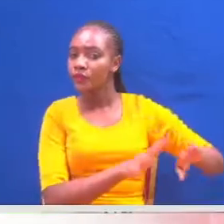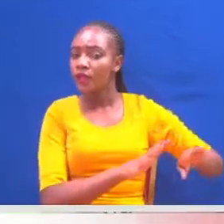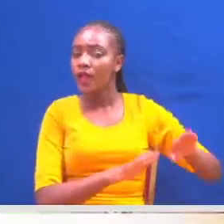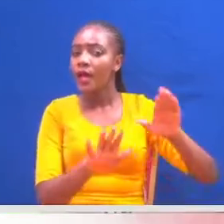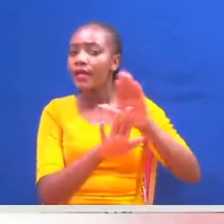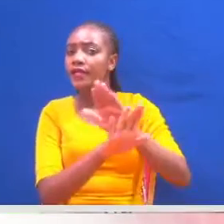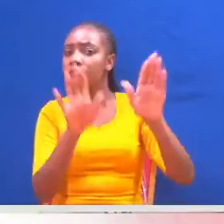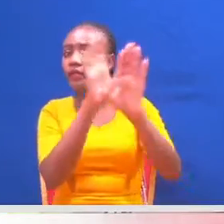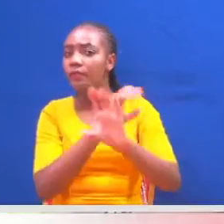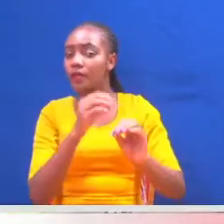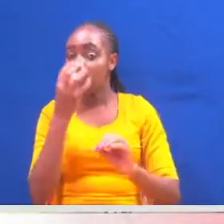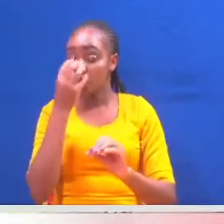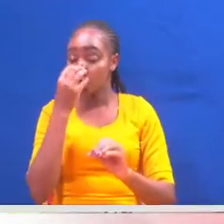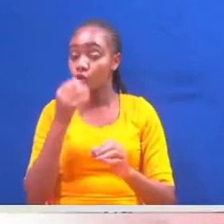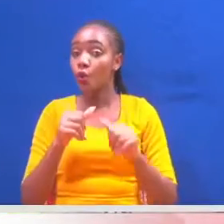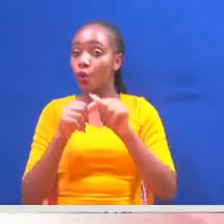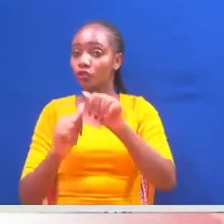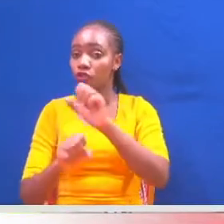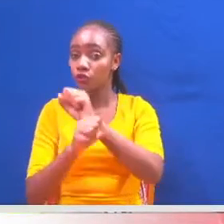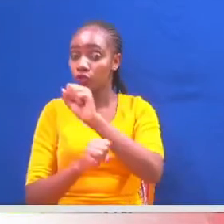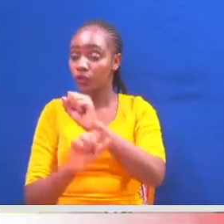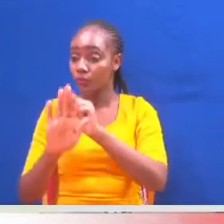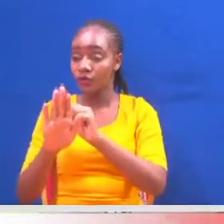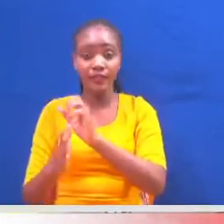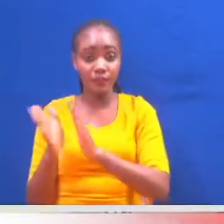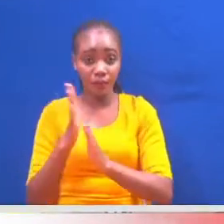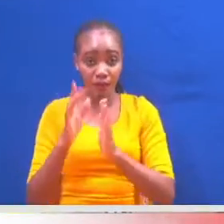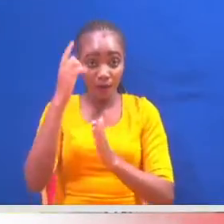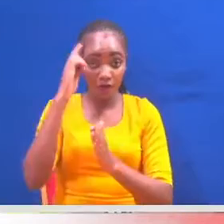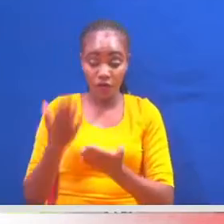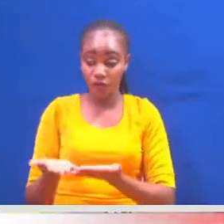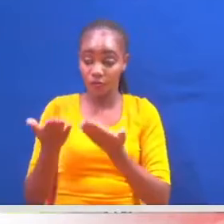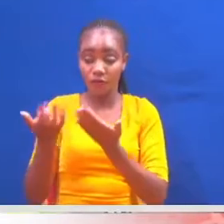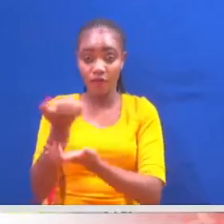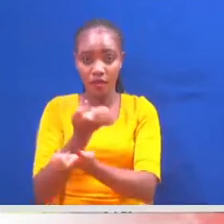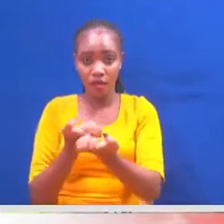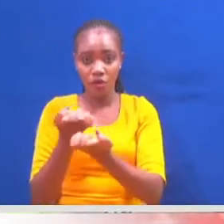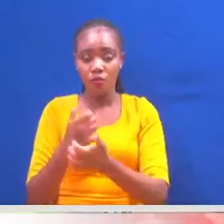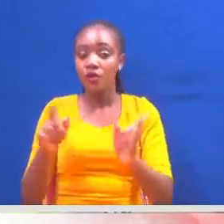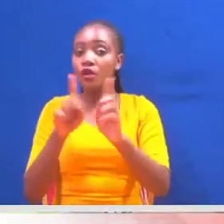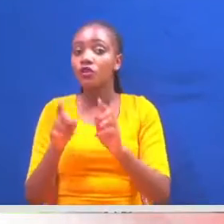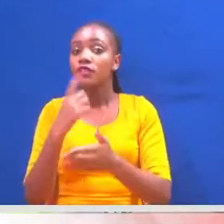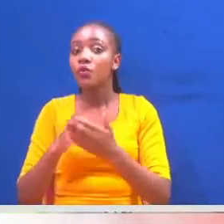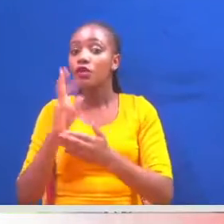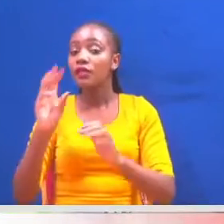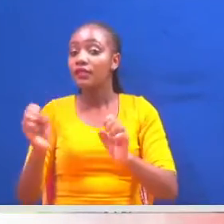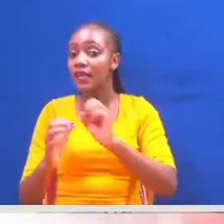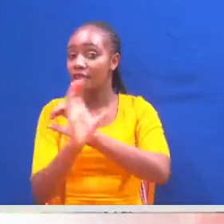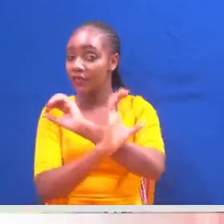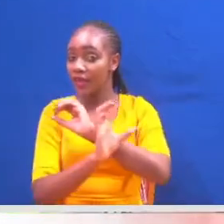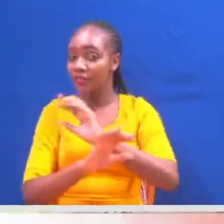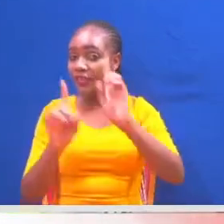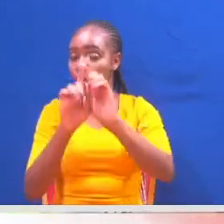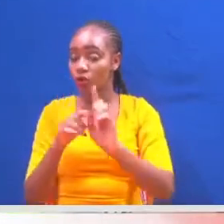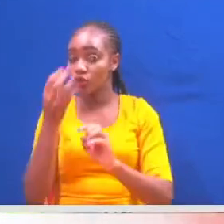President William Ruto has defended his bottom-up approach economic model that he says will save the country. Ruto was